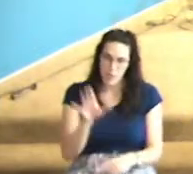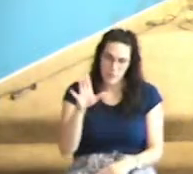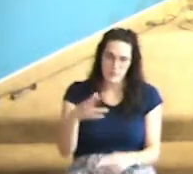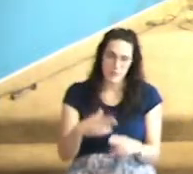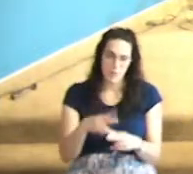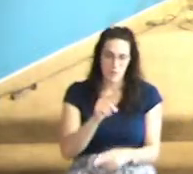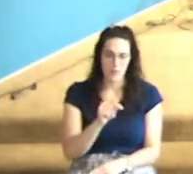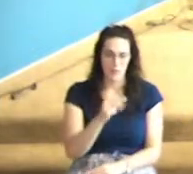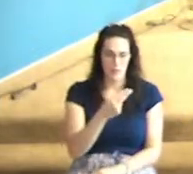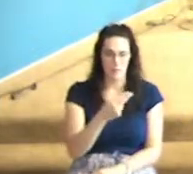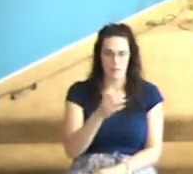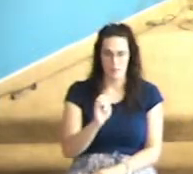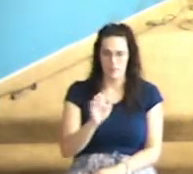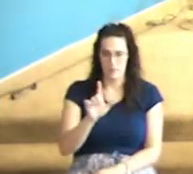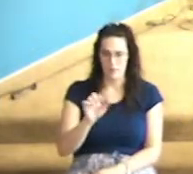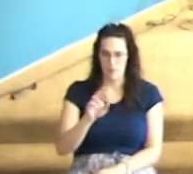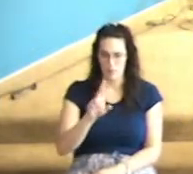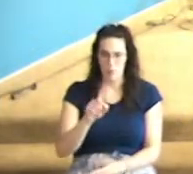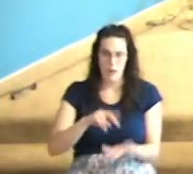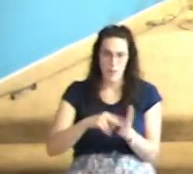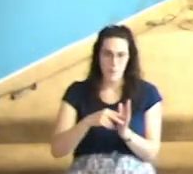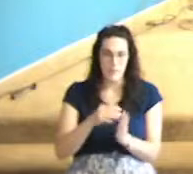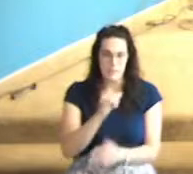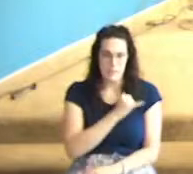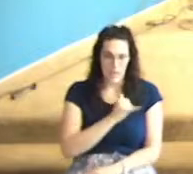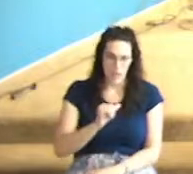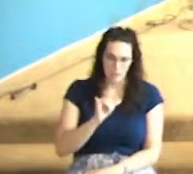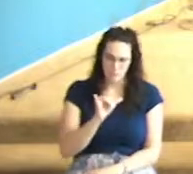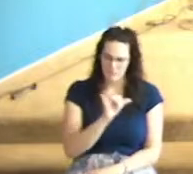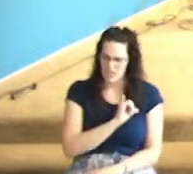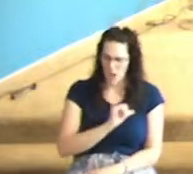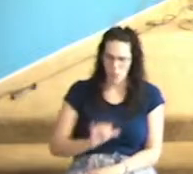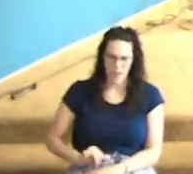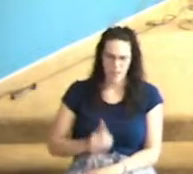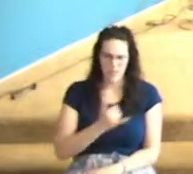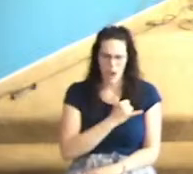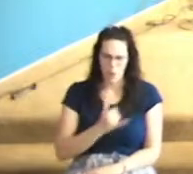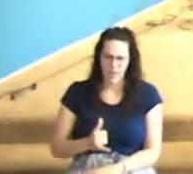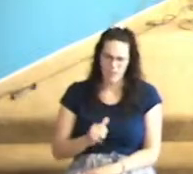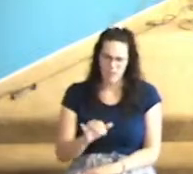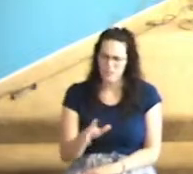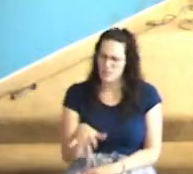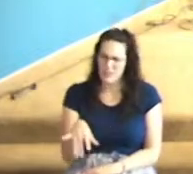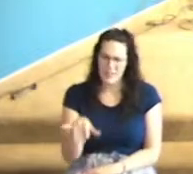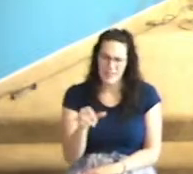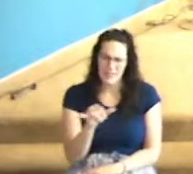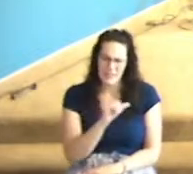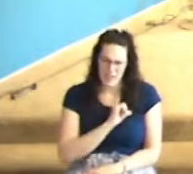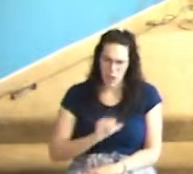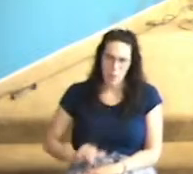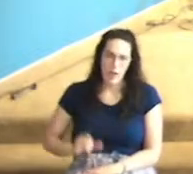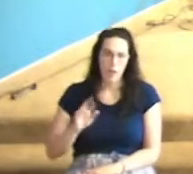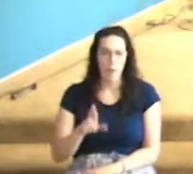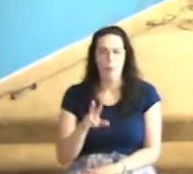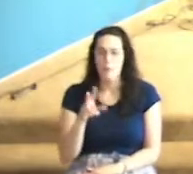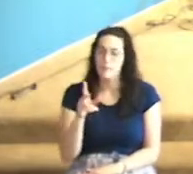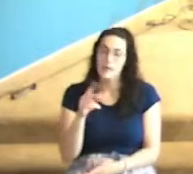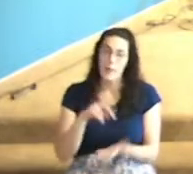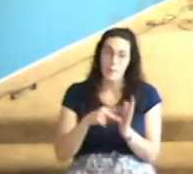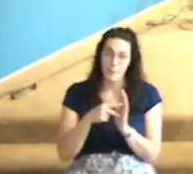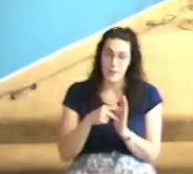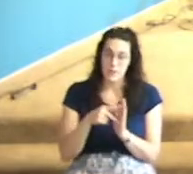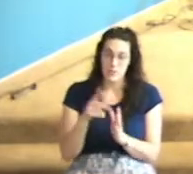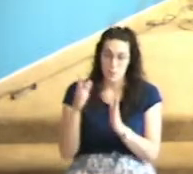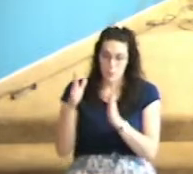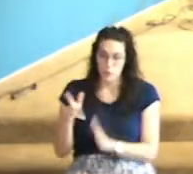the Lord, which means Yahweh, or the God who loves you. It's a loyal love who makes covenants with his people.